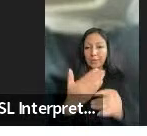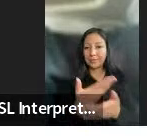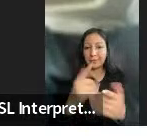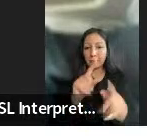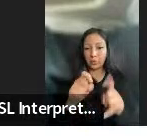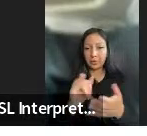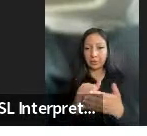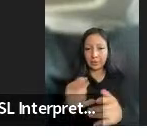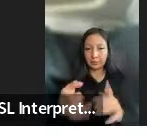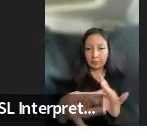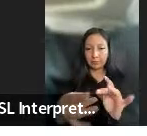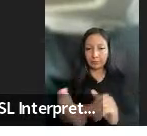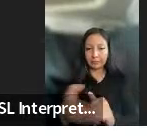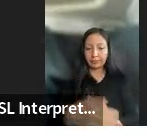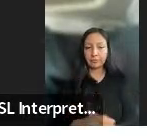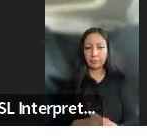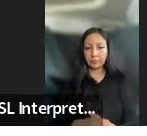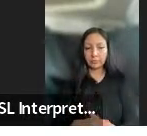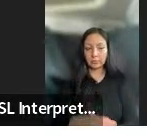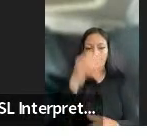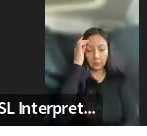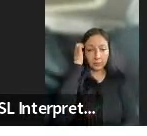are answered there.